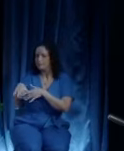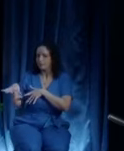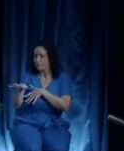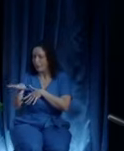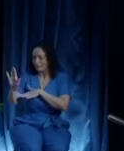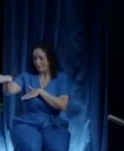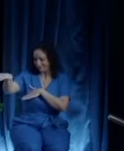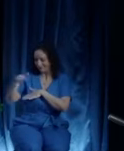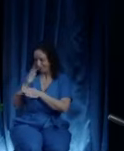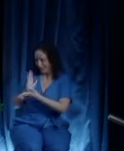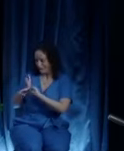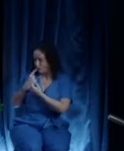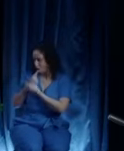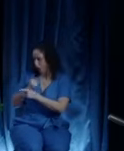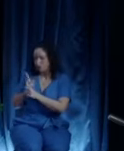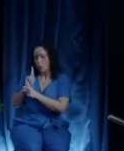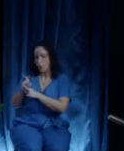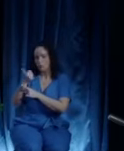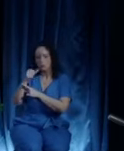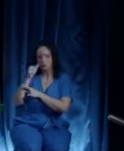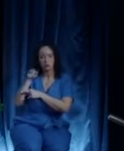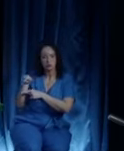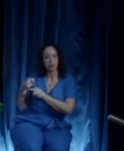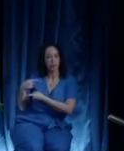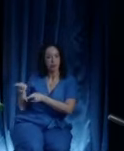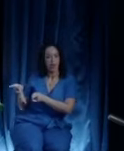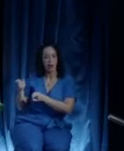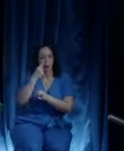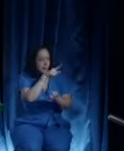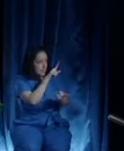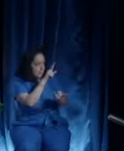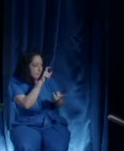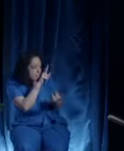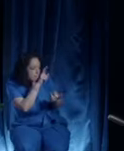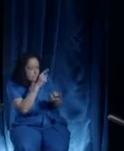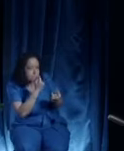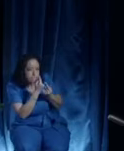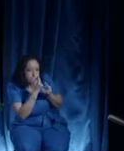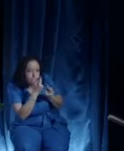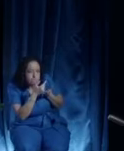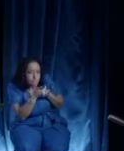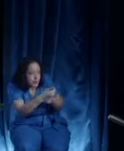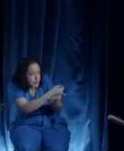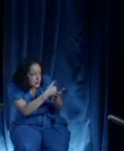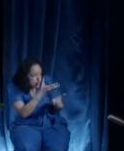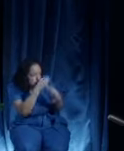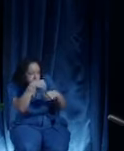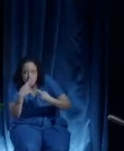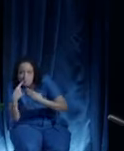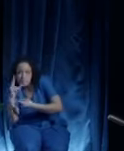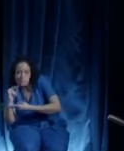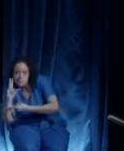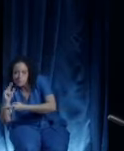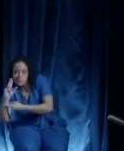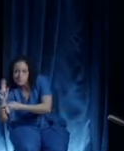them? Or are you aware that they might turn king's evidence if you do something you're not supposed to do? And how did these